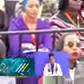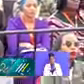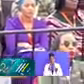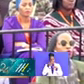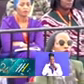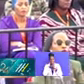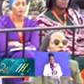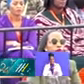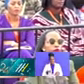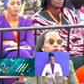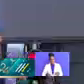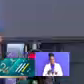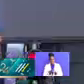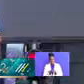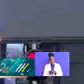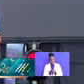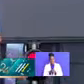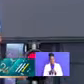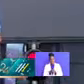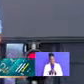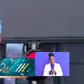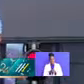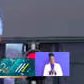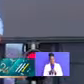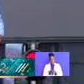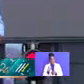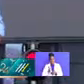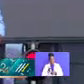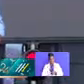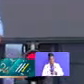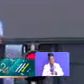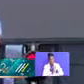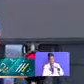in Christianity our